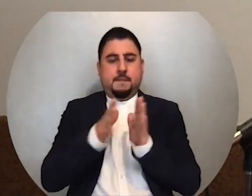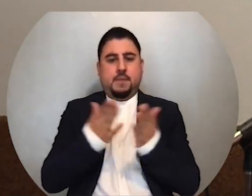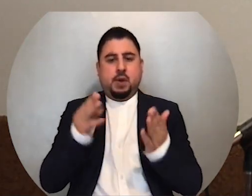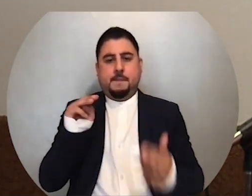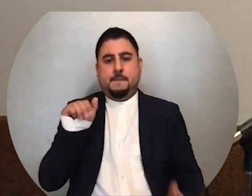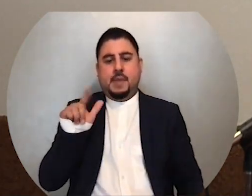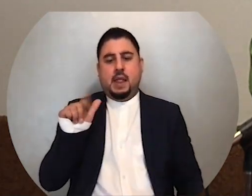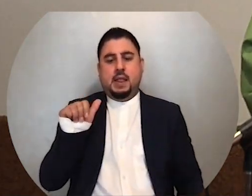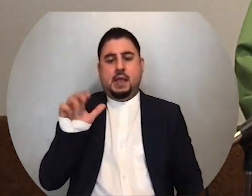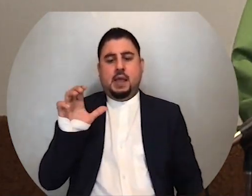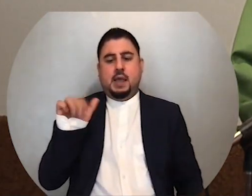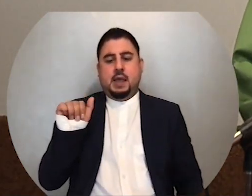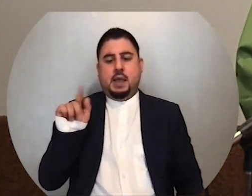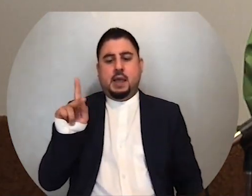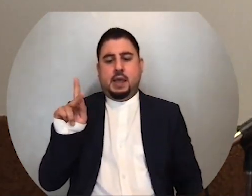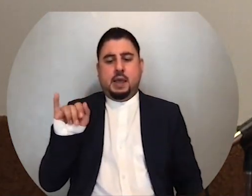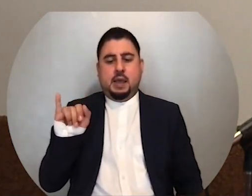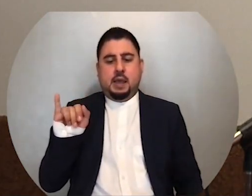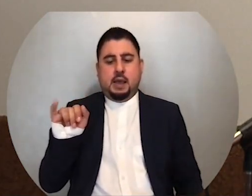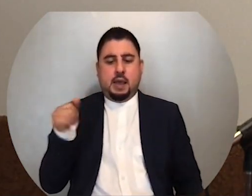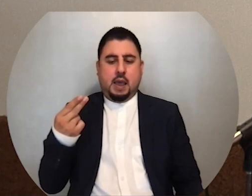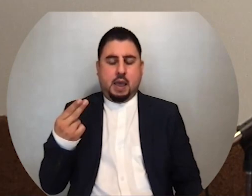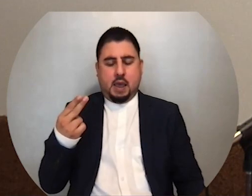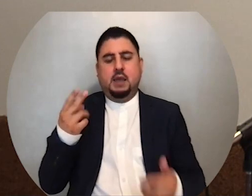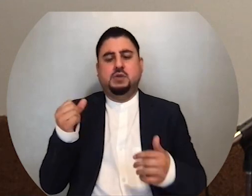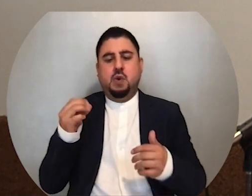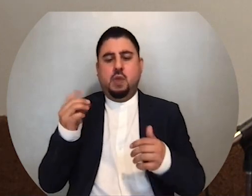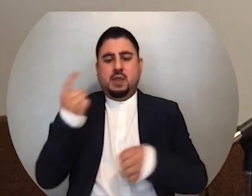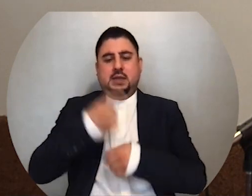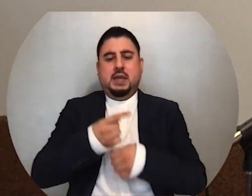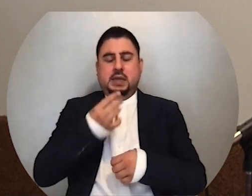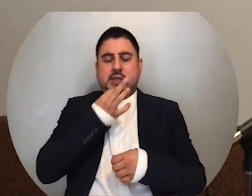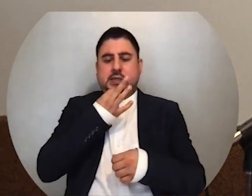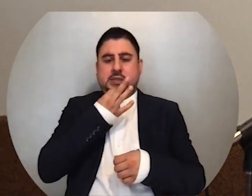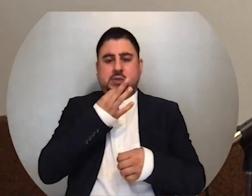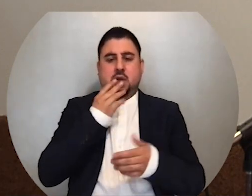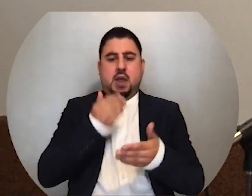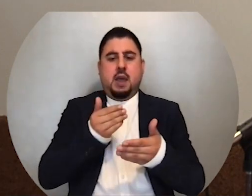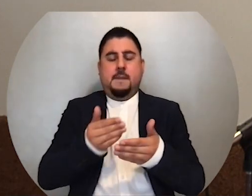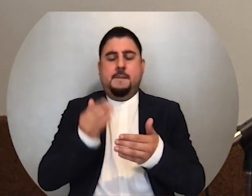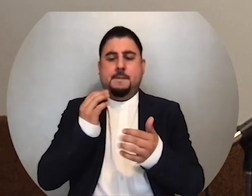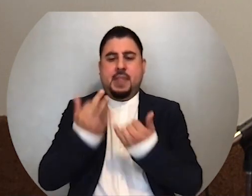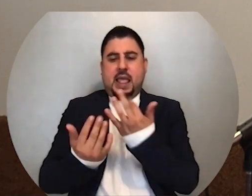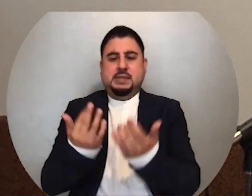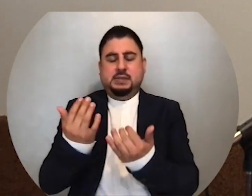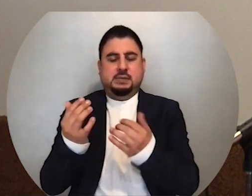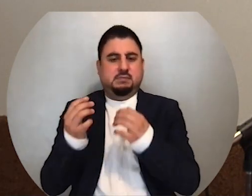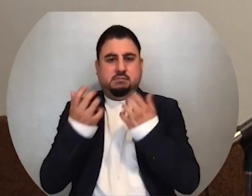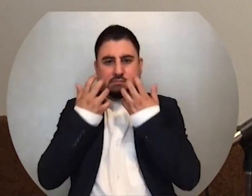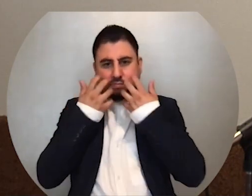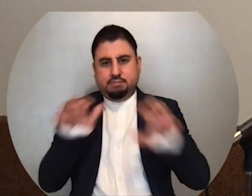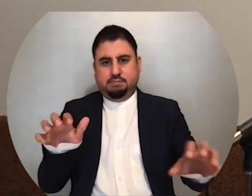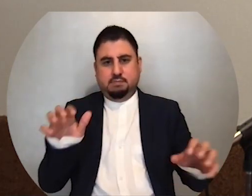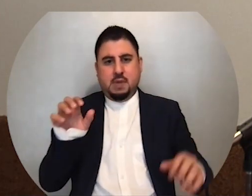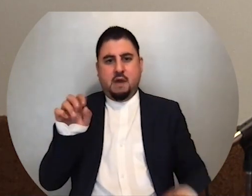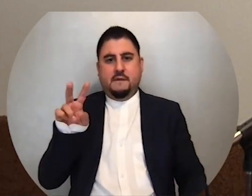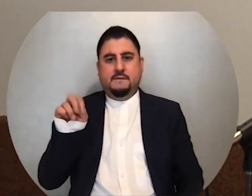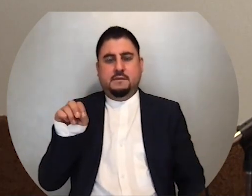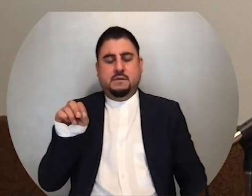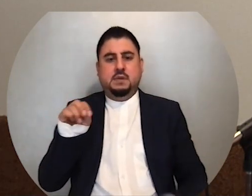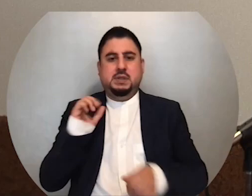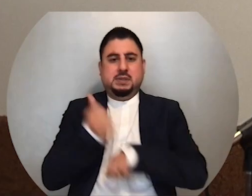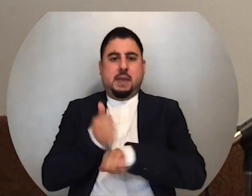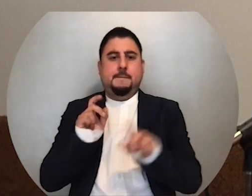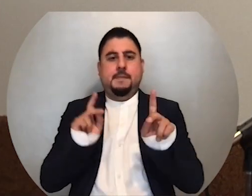of Malachi. Now, he talks about the day is coming blazing like an oven, you know. It's coming to